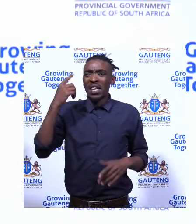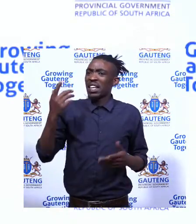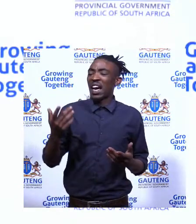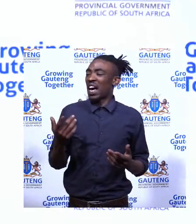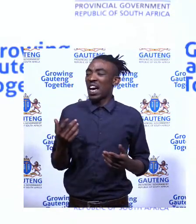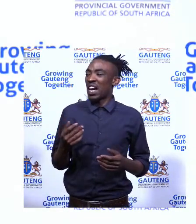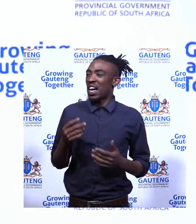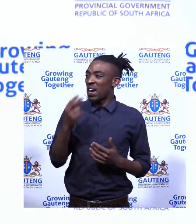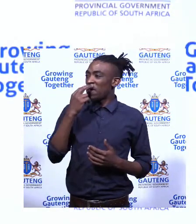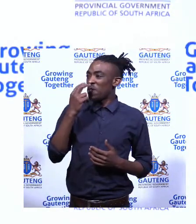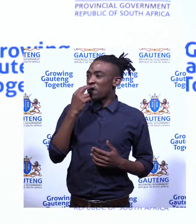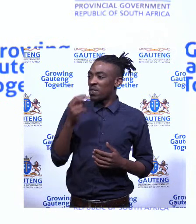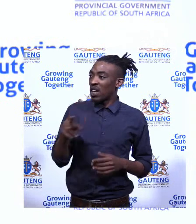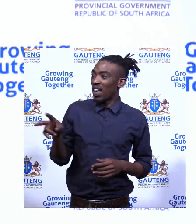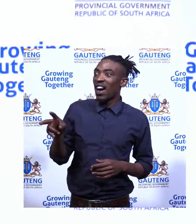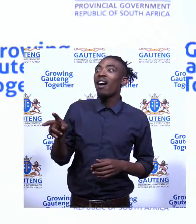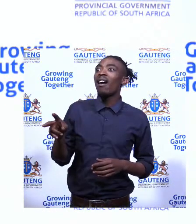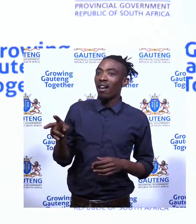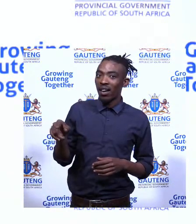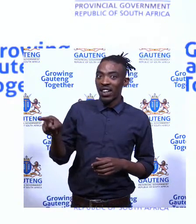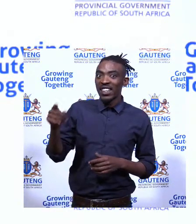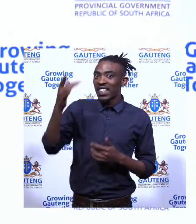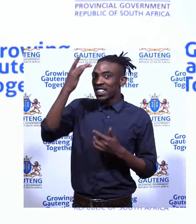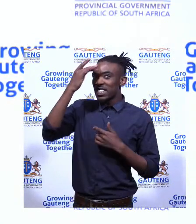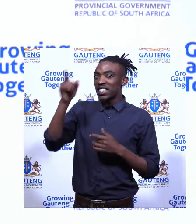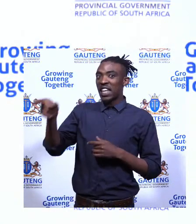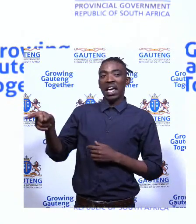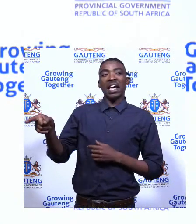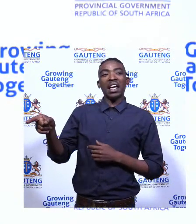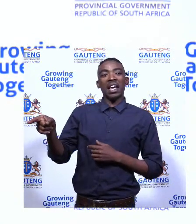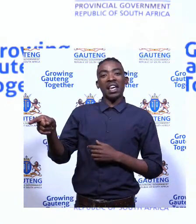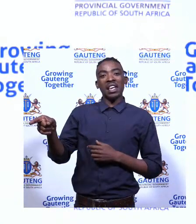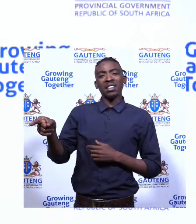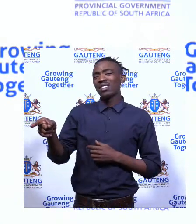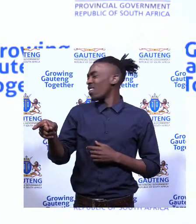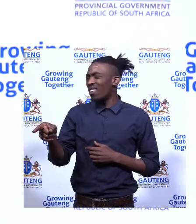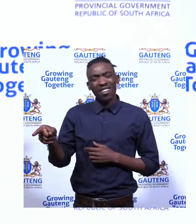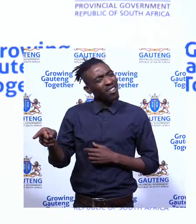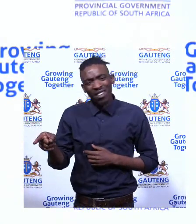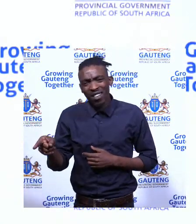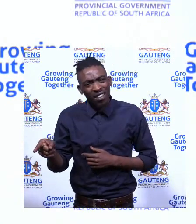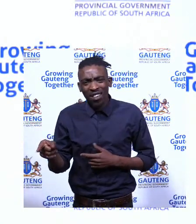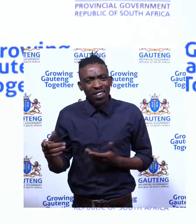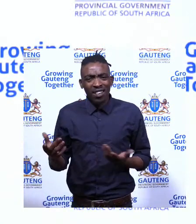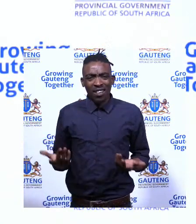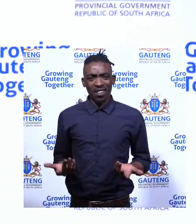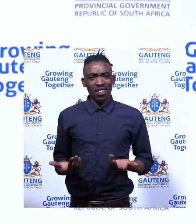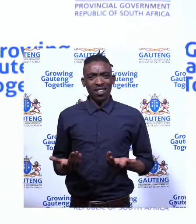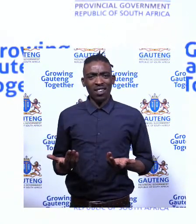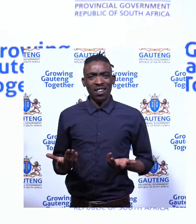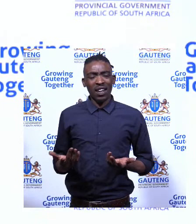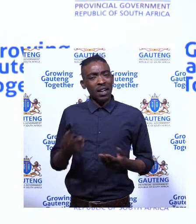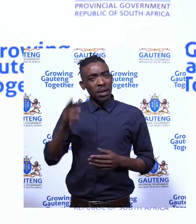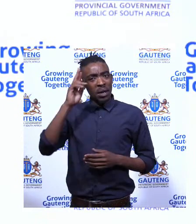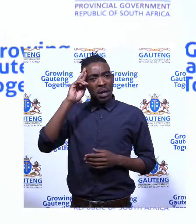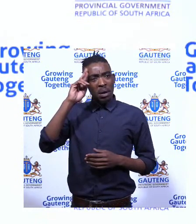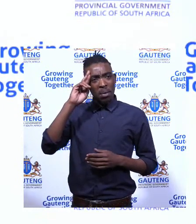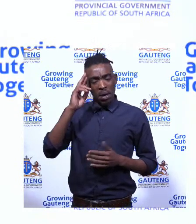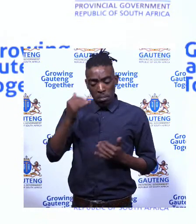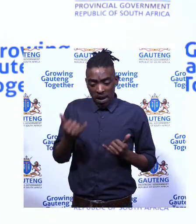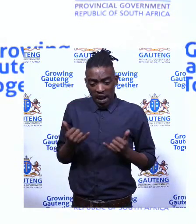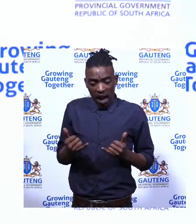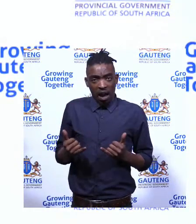person would have flu and will have symptoms, as we know. But is that what you are experiencing?